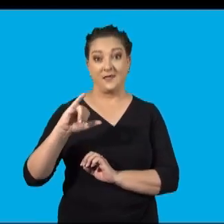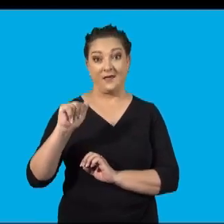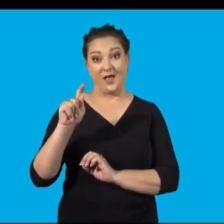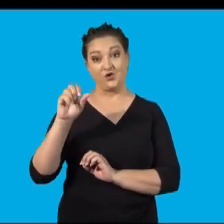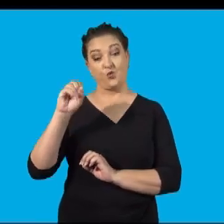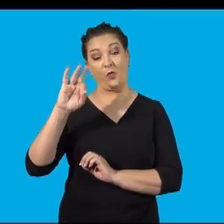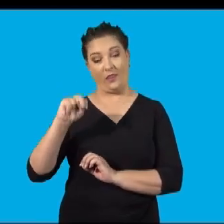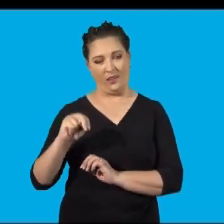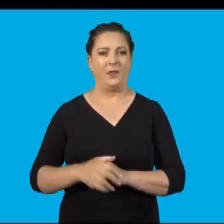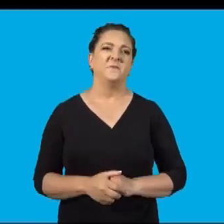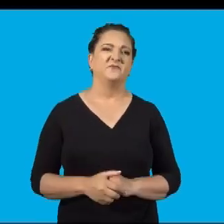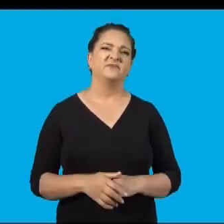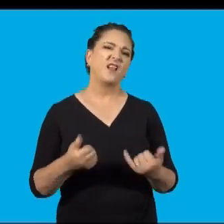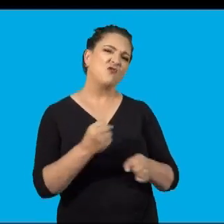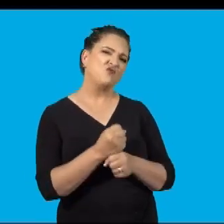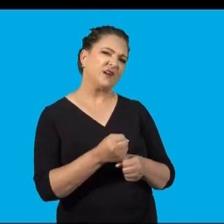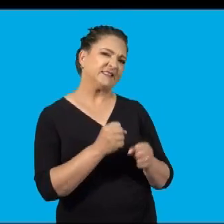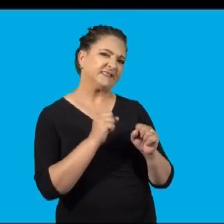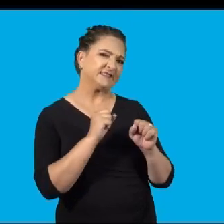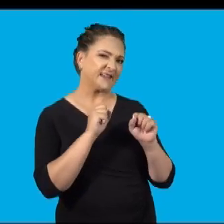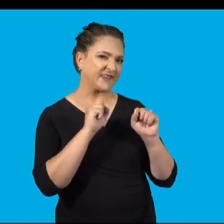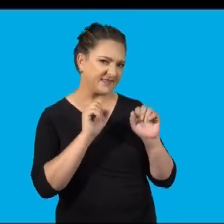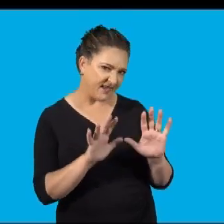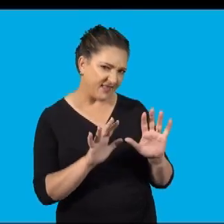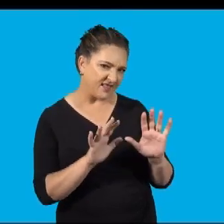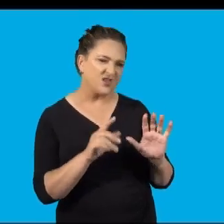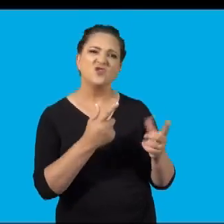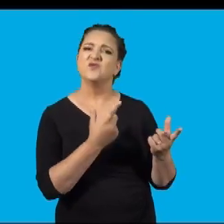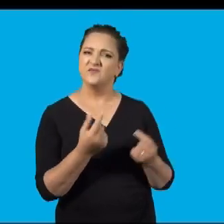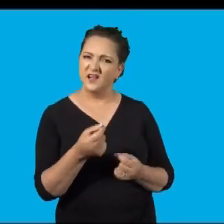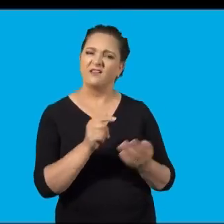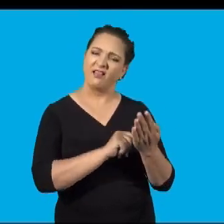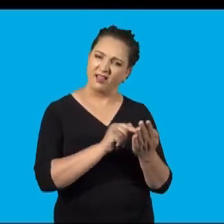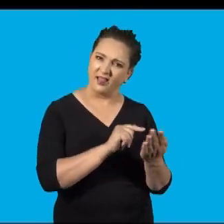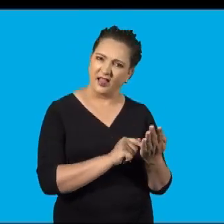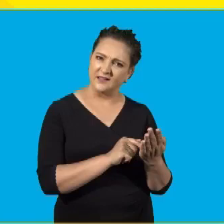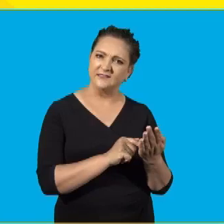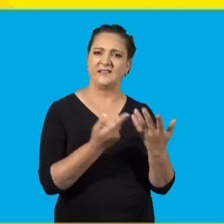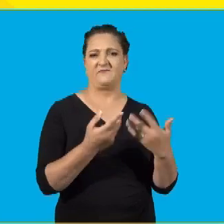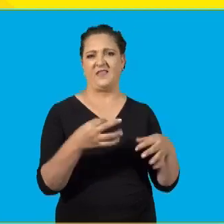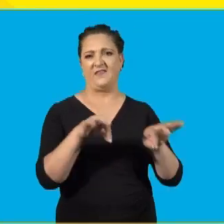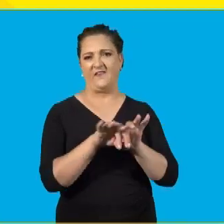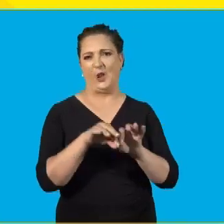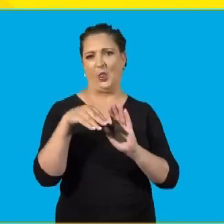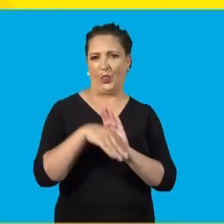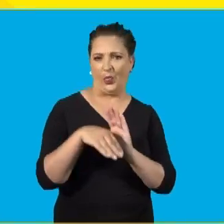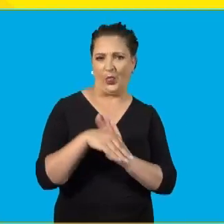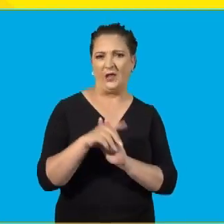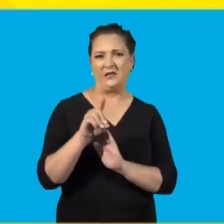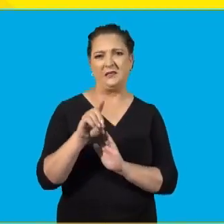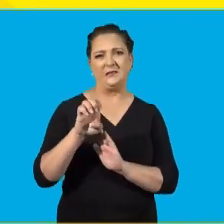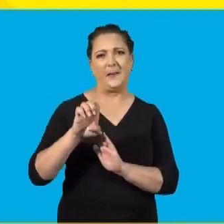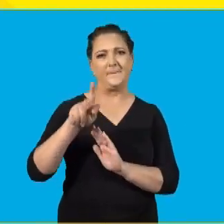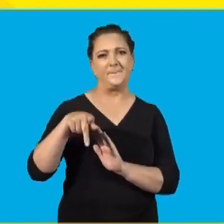From grade 10, you did calculations on depreciation, and you also completed note